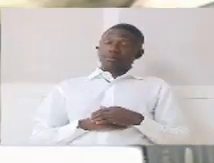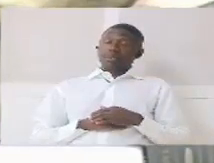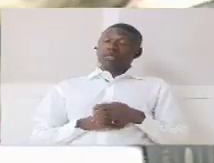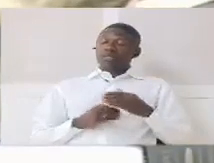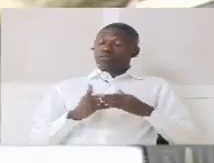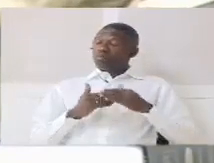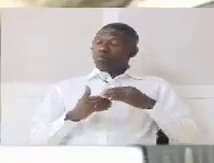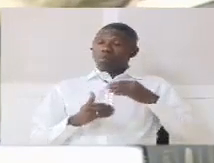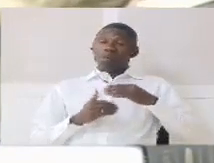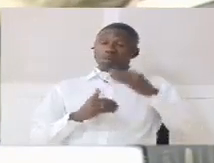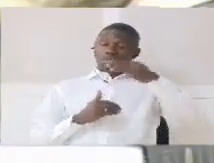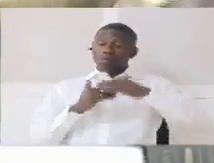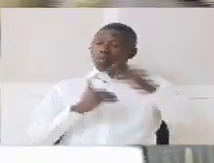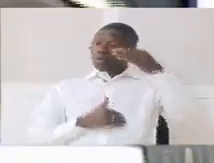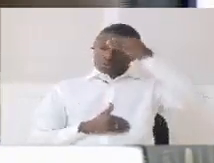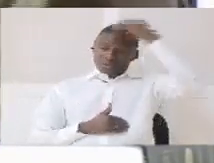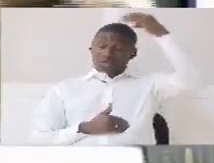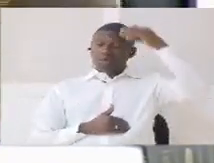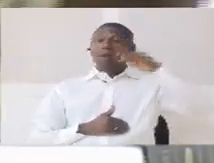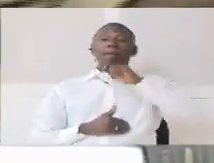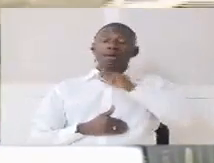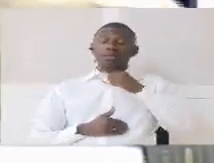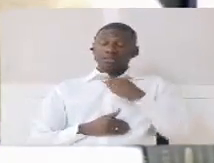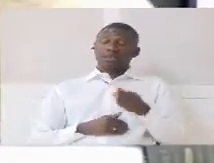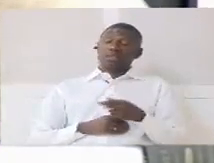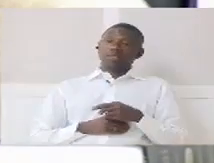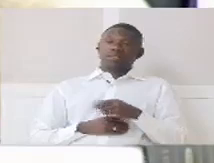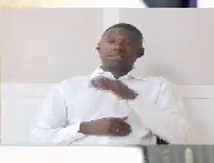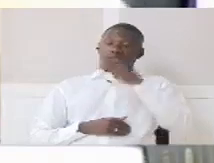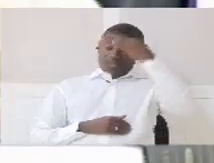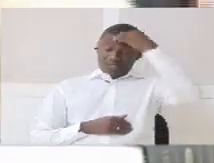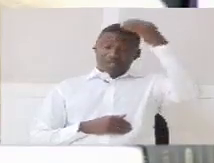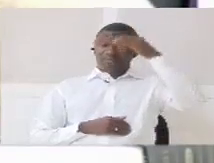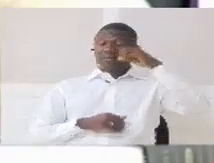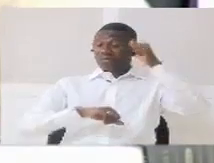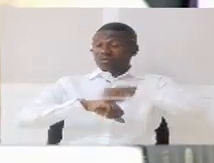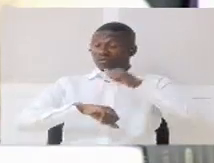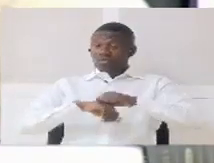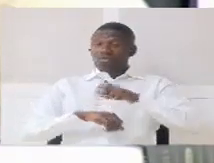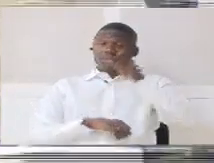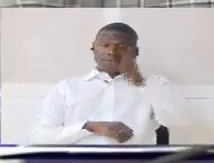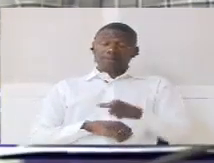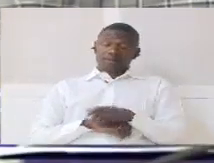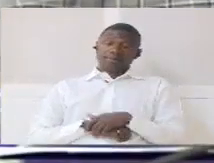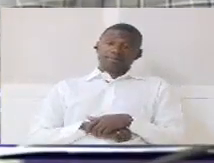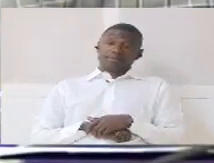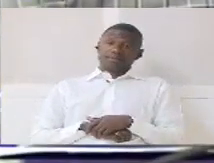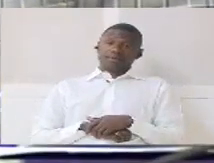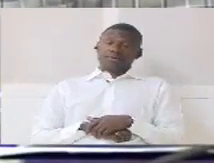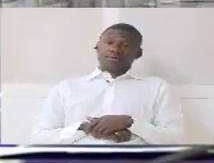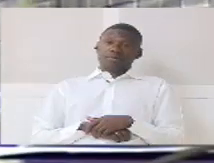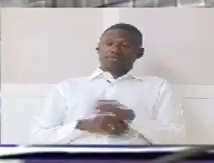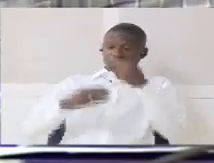is okay. The most senior man. That's right. So if you are labeling them, then he's the chief torturer. Okay, so by virtue of his rank. So we list Ibrahim Jame,